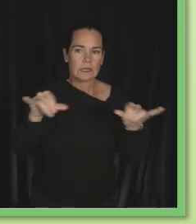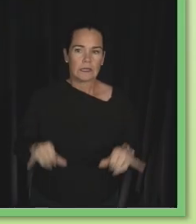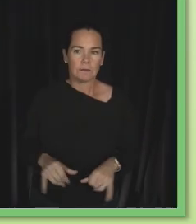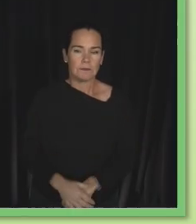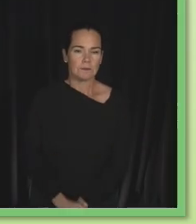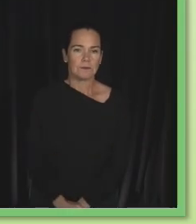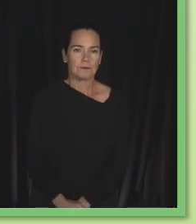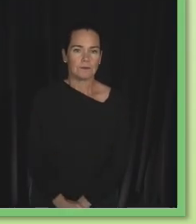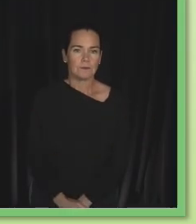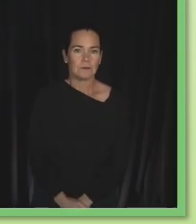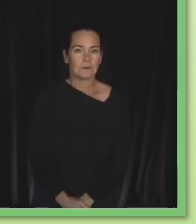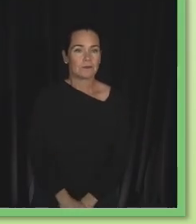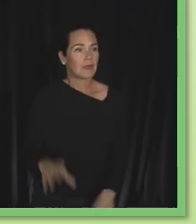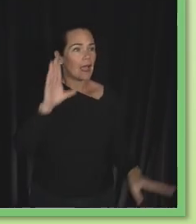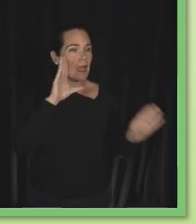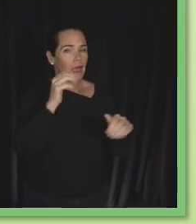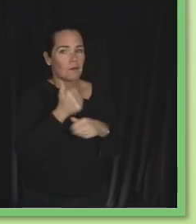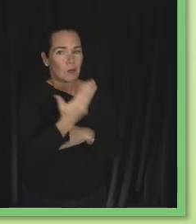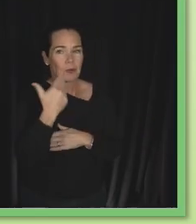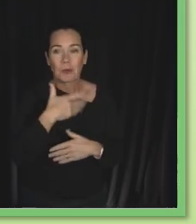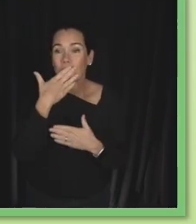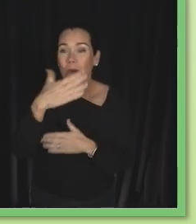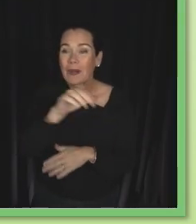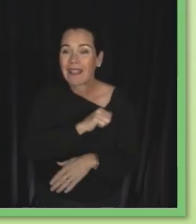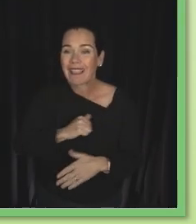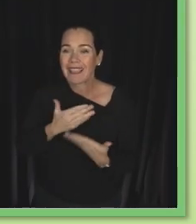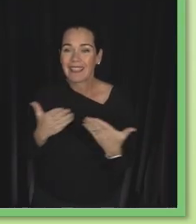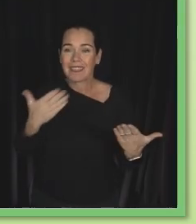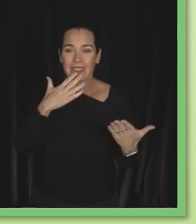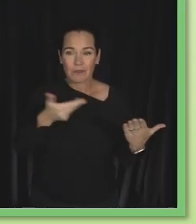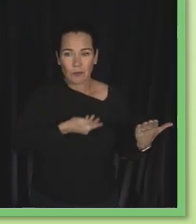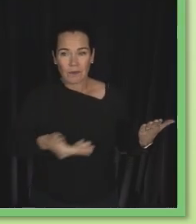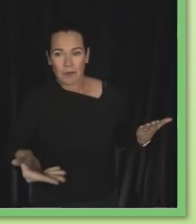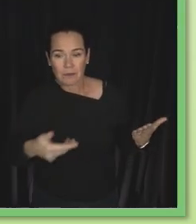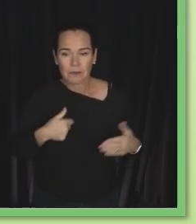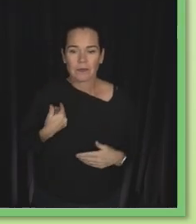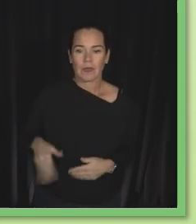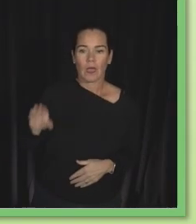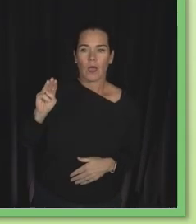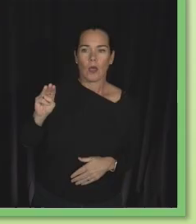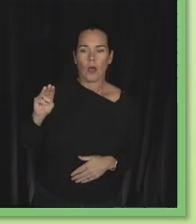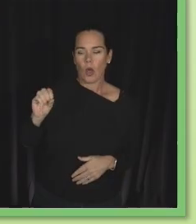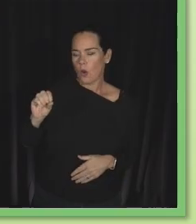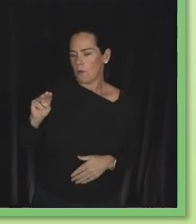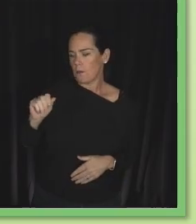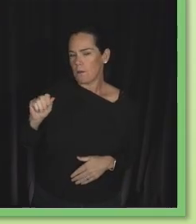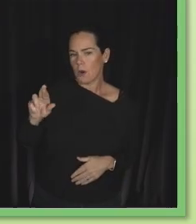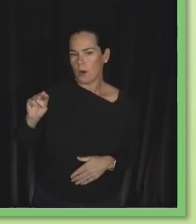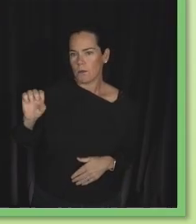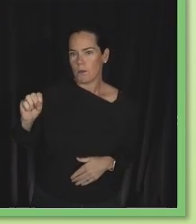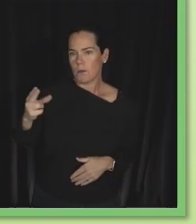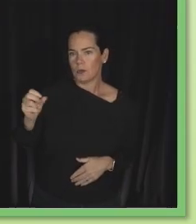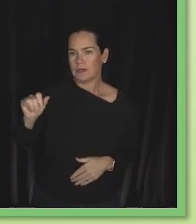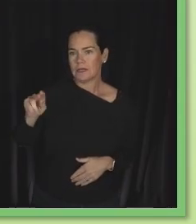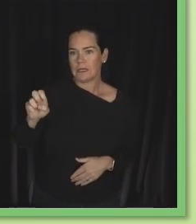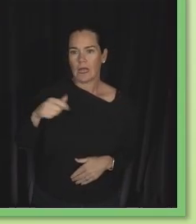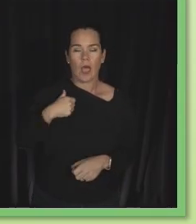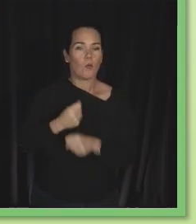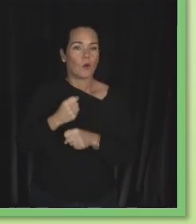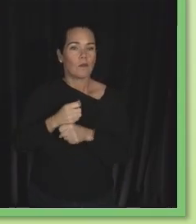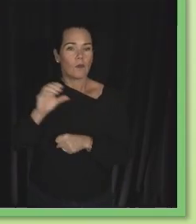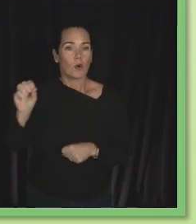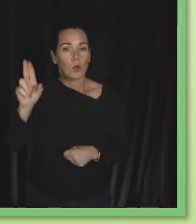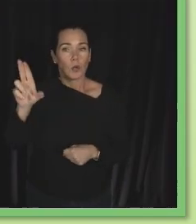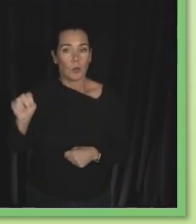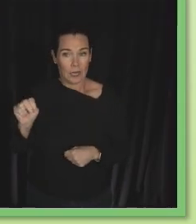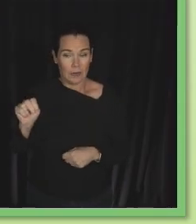Hi, everyone. Good morning, Atlanta. Thanks for having me. My name is Omar Mohsine. I work for the United Nations, where I serve as